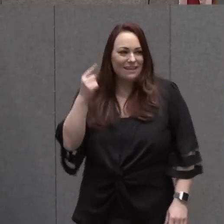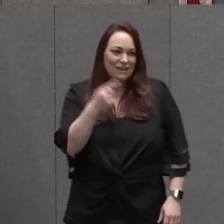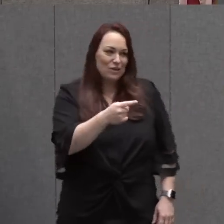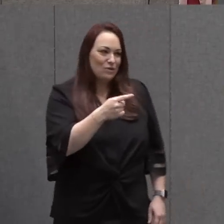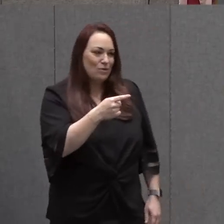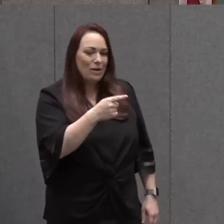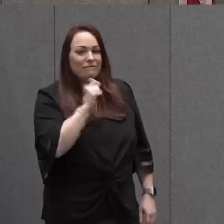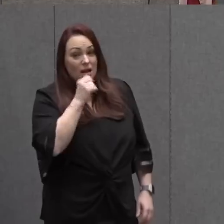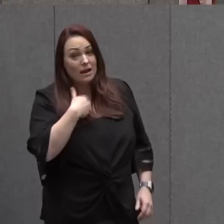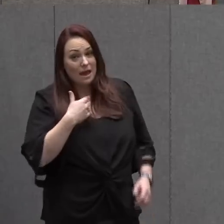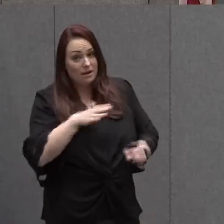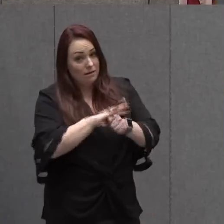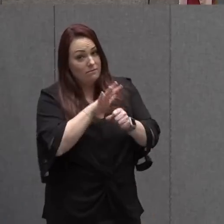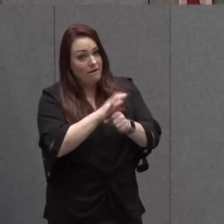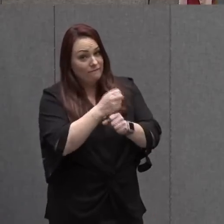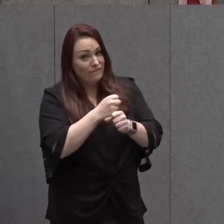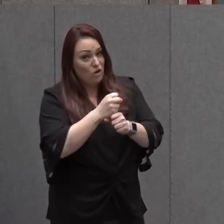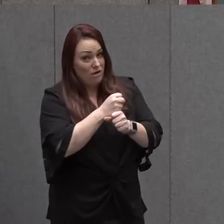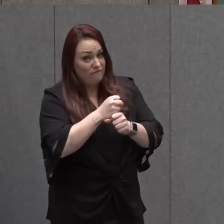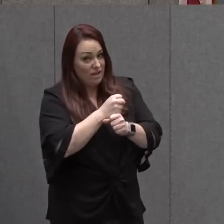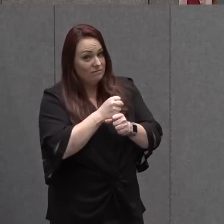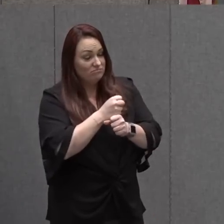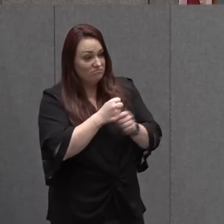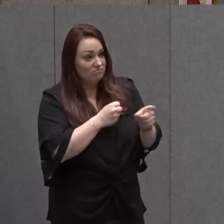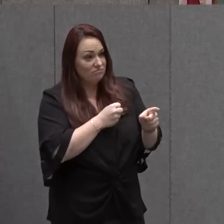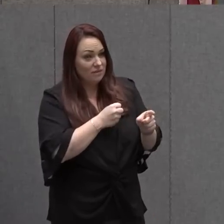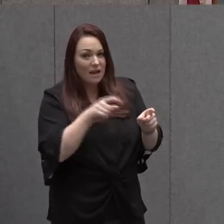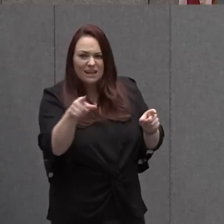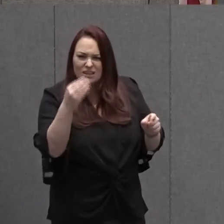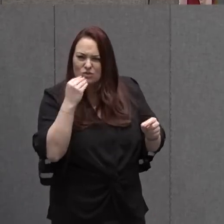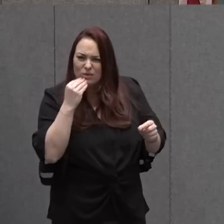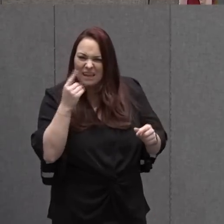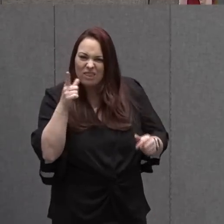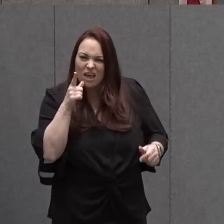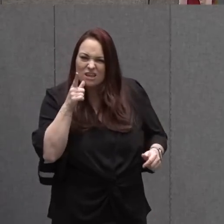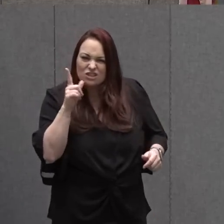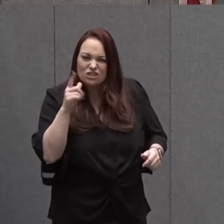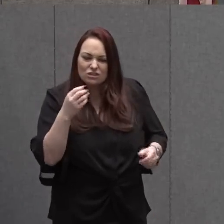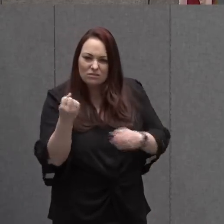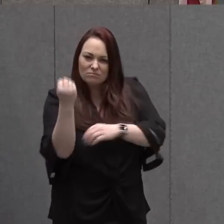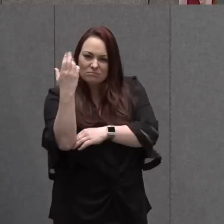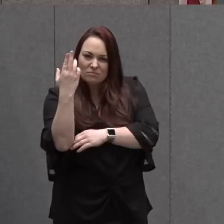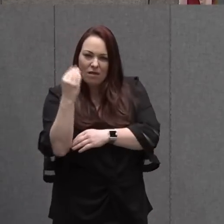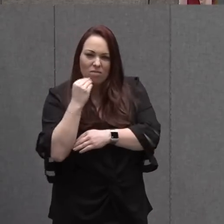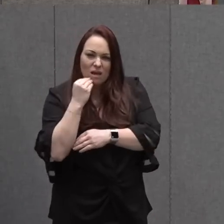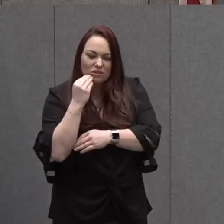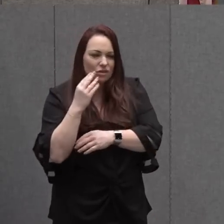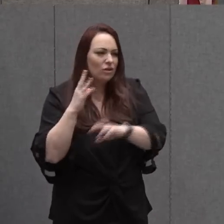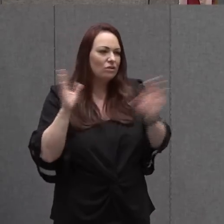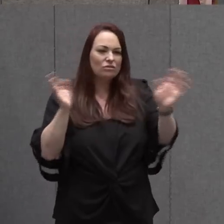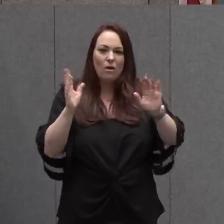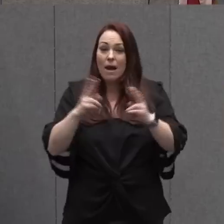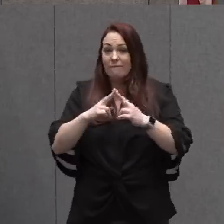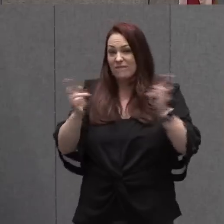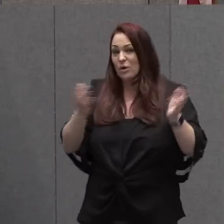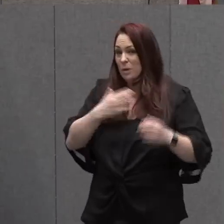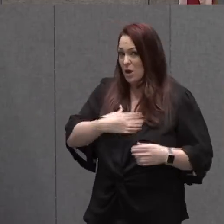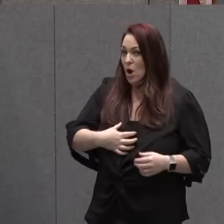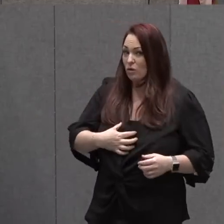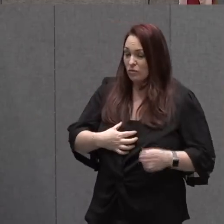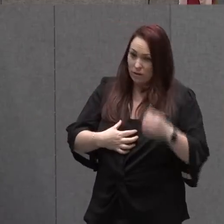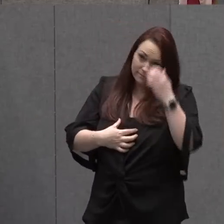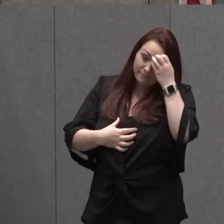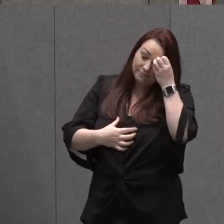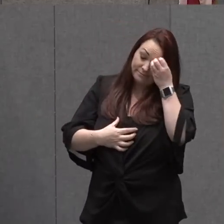of your coffee. And I think, have you had lunch? No, I haven't had lunch. I'm very hungry. You're very hungry, Mr. R.